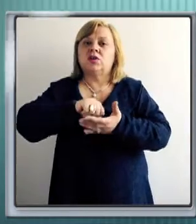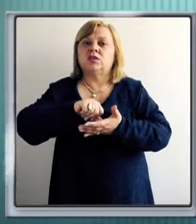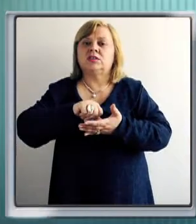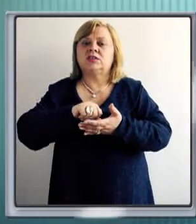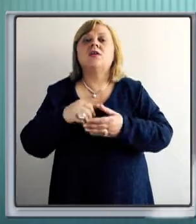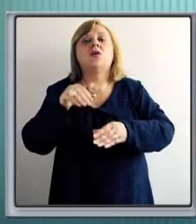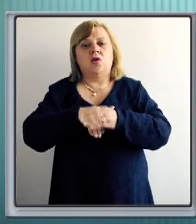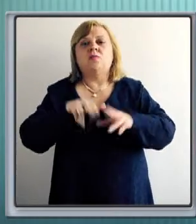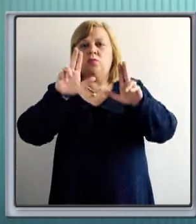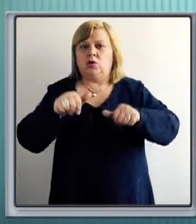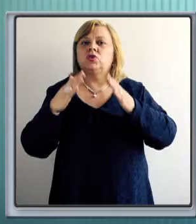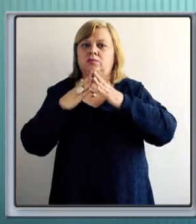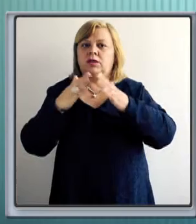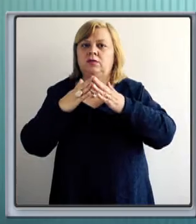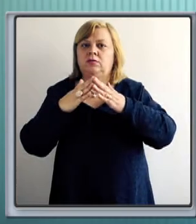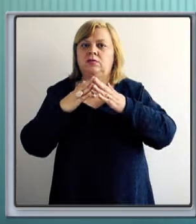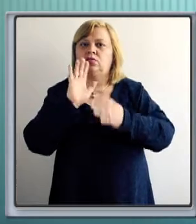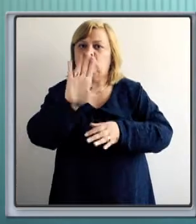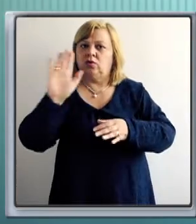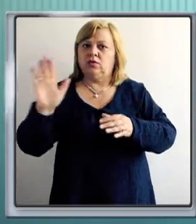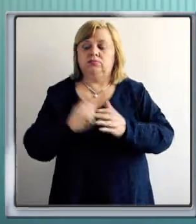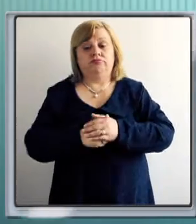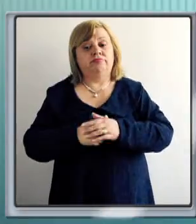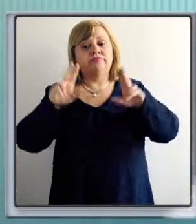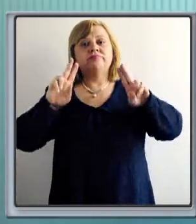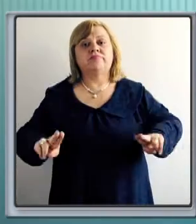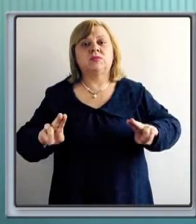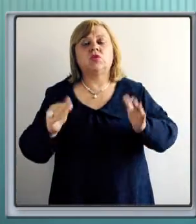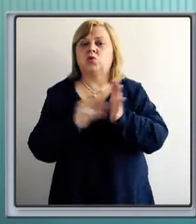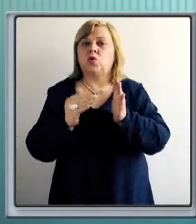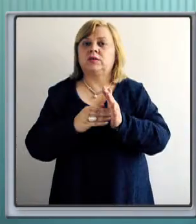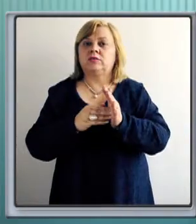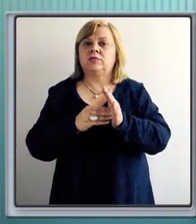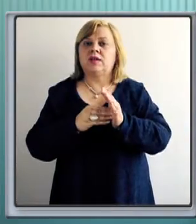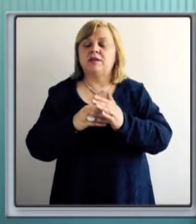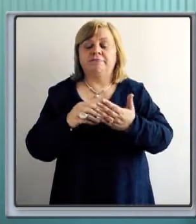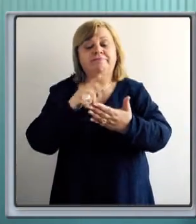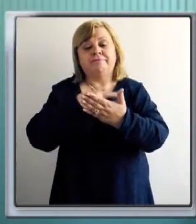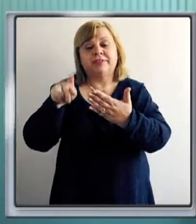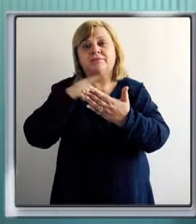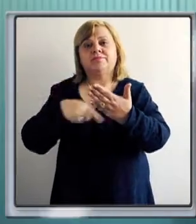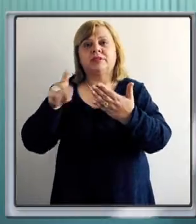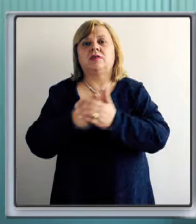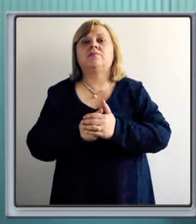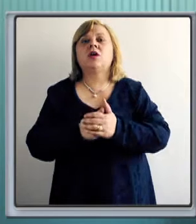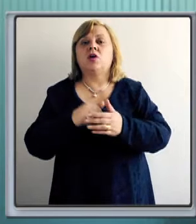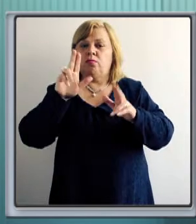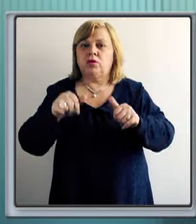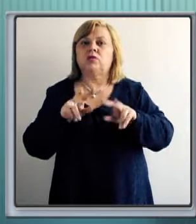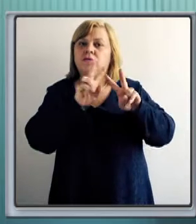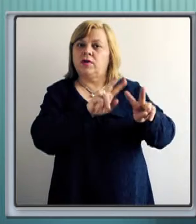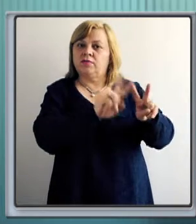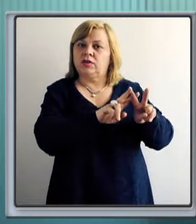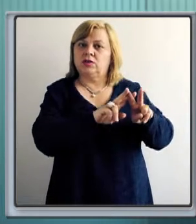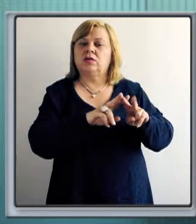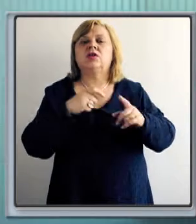kadel shejpe vash votipeano tumare kjera, vashte realizinen akava hako, tumen malapete penenek formulare aplikipesko kua shajte lelol